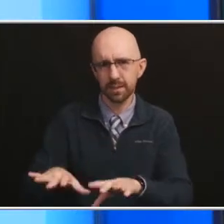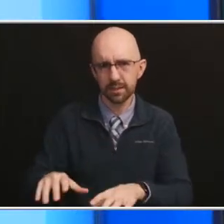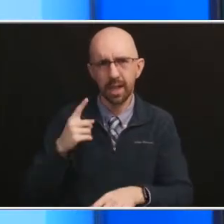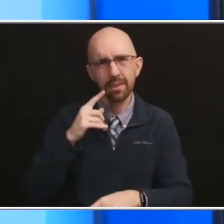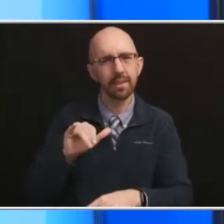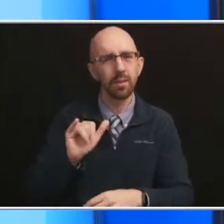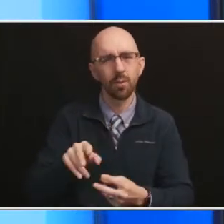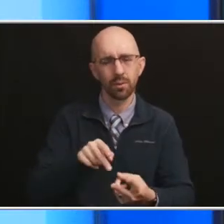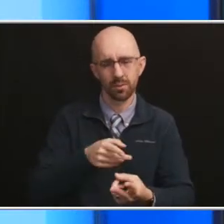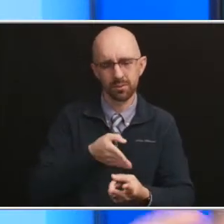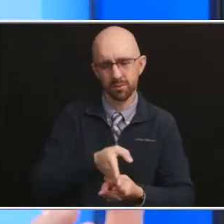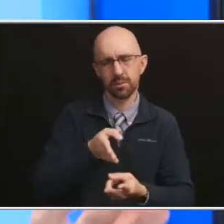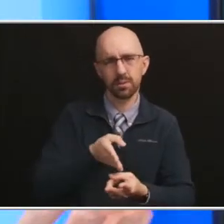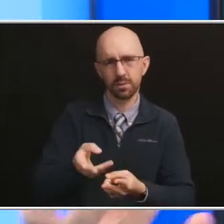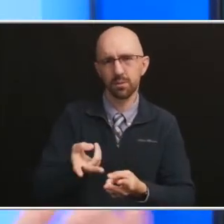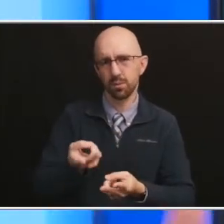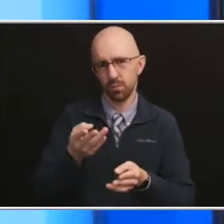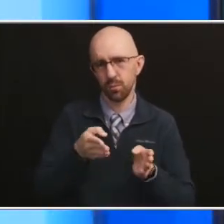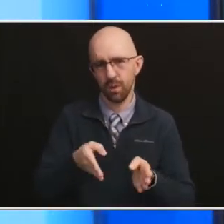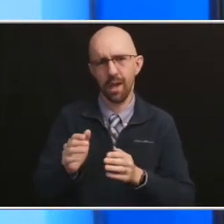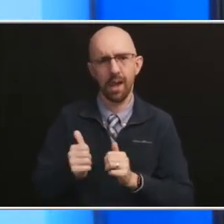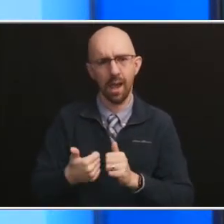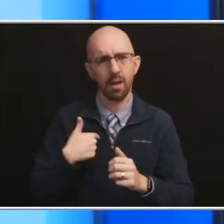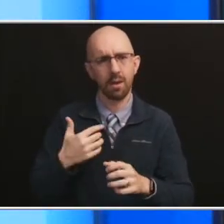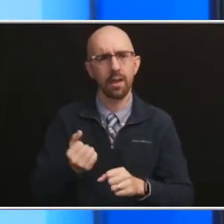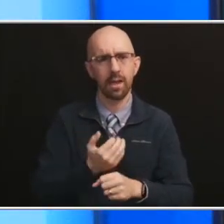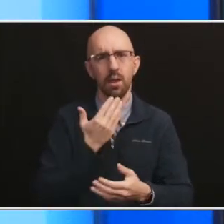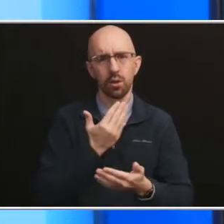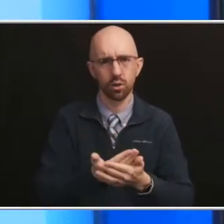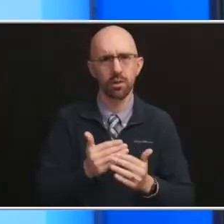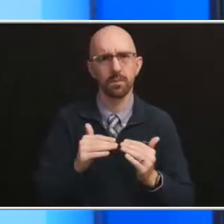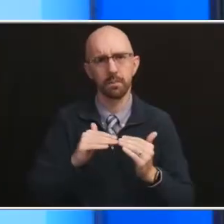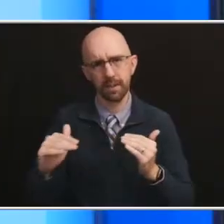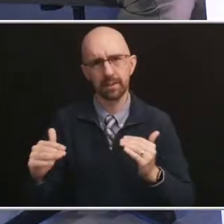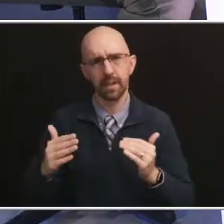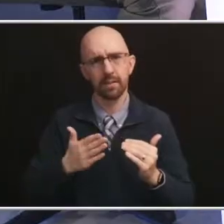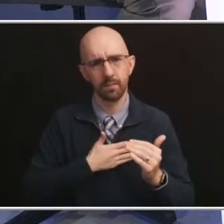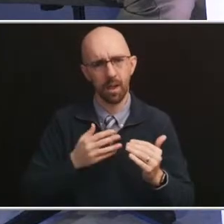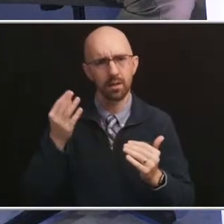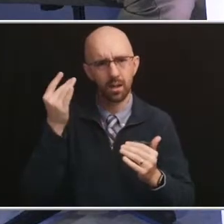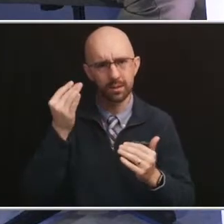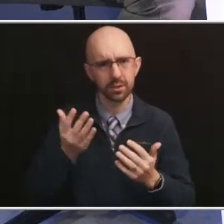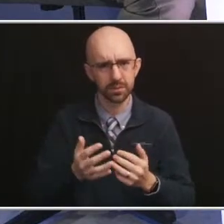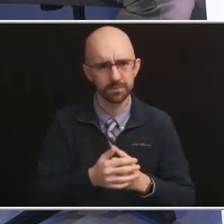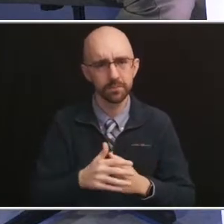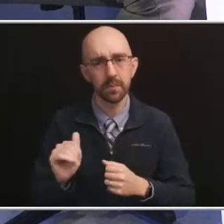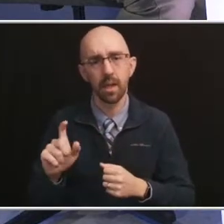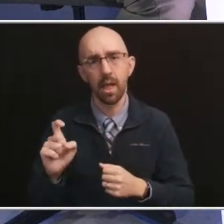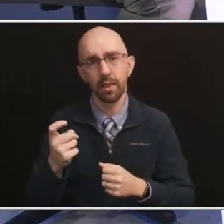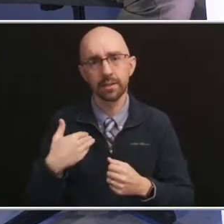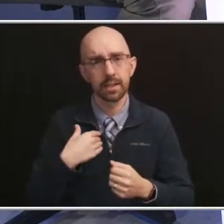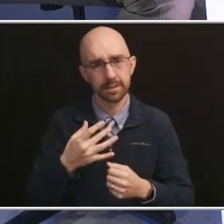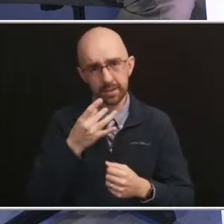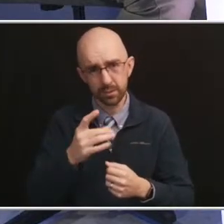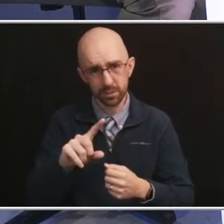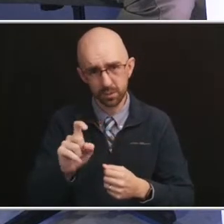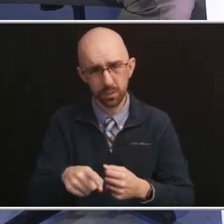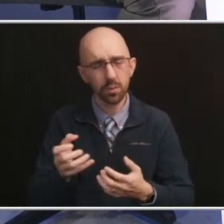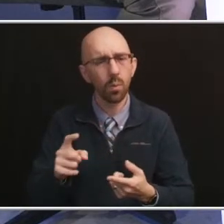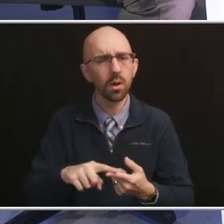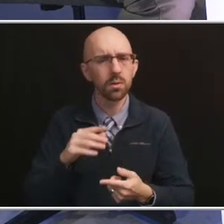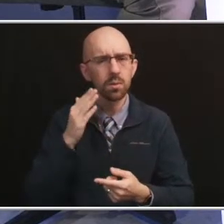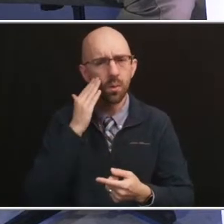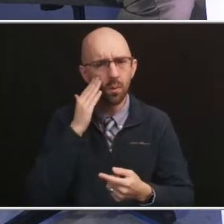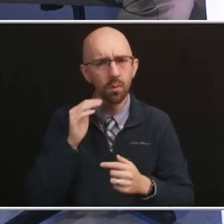pathways that, how can I get a good baseline of my cognition? Alex has an interesting question. Alex wants to know, could